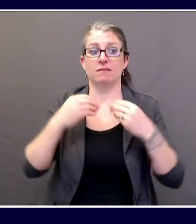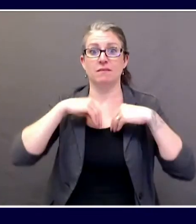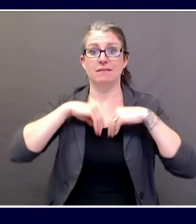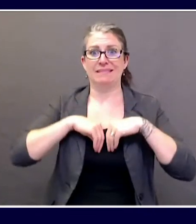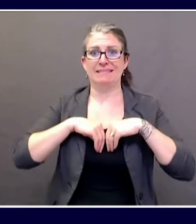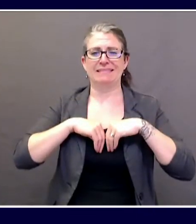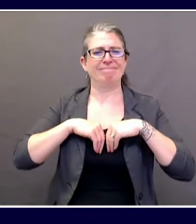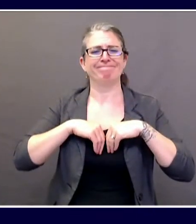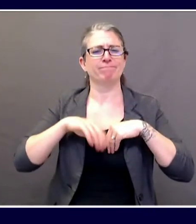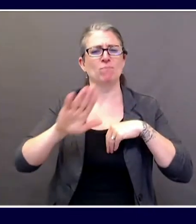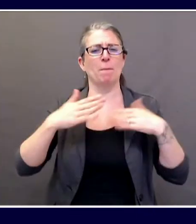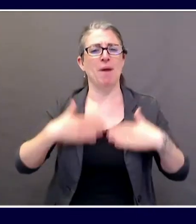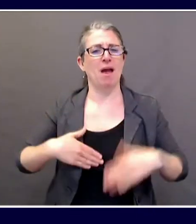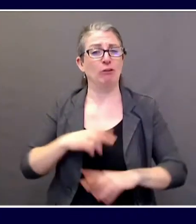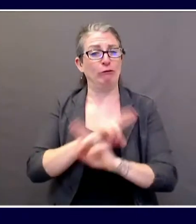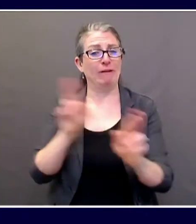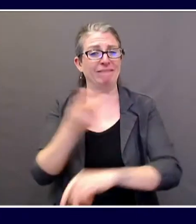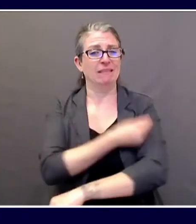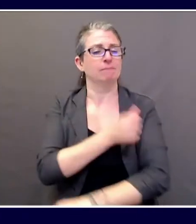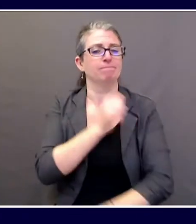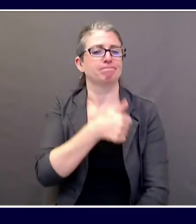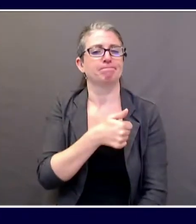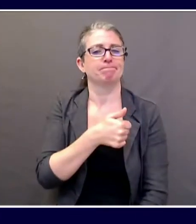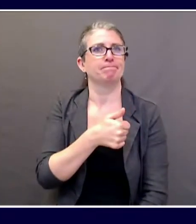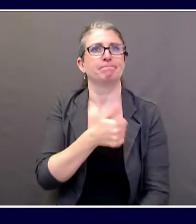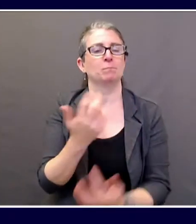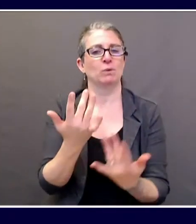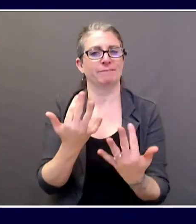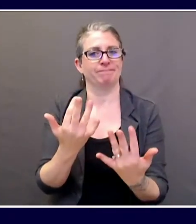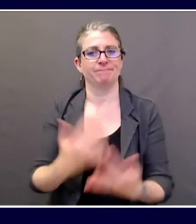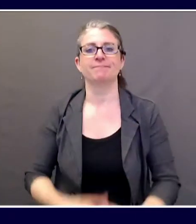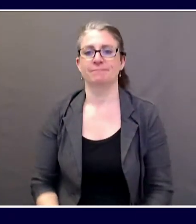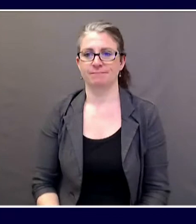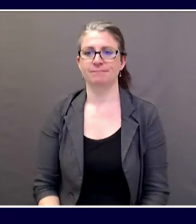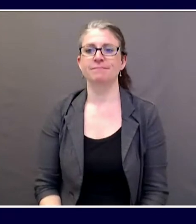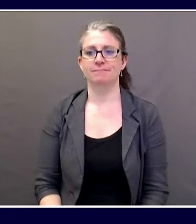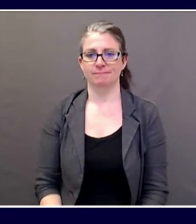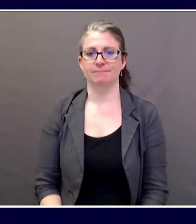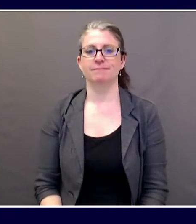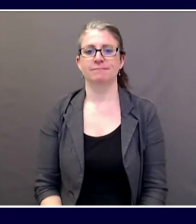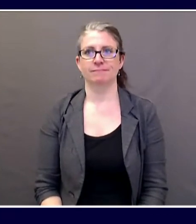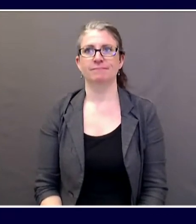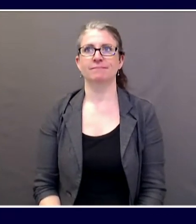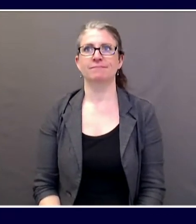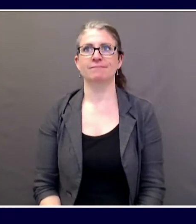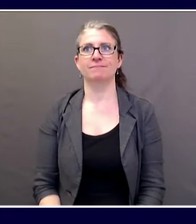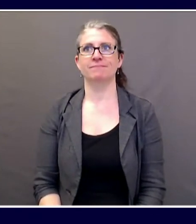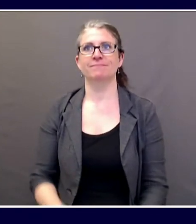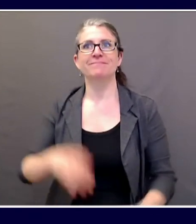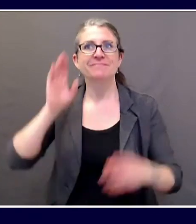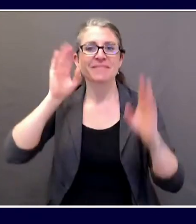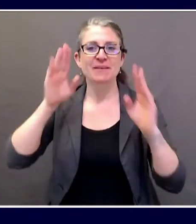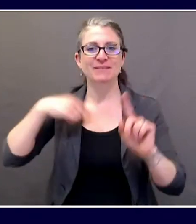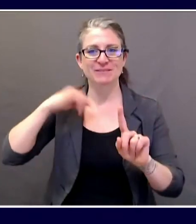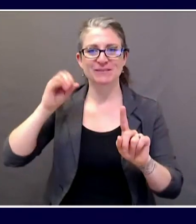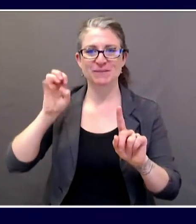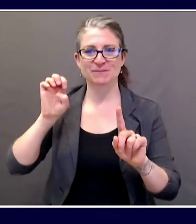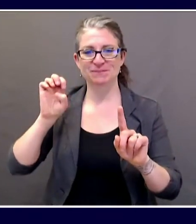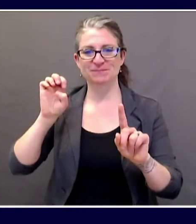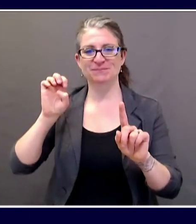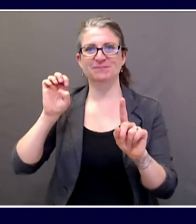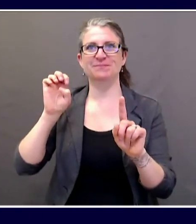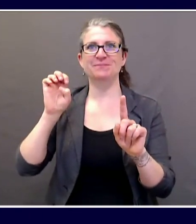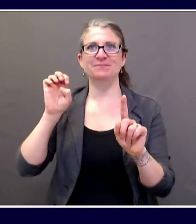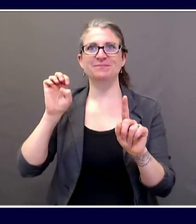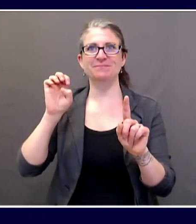that the J&J doses will be lower next week, and it doesn't look like that there will be even